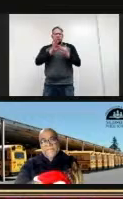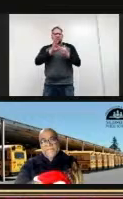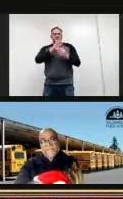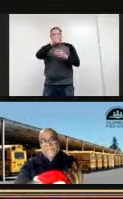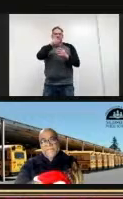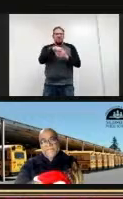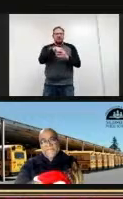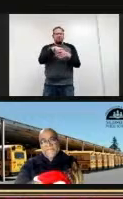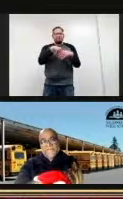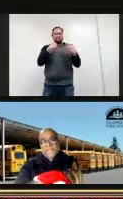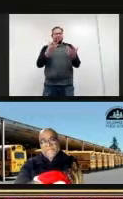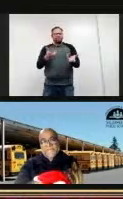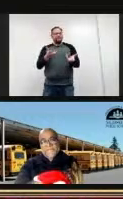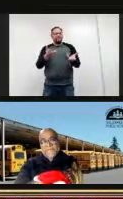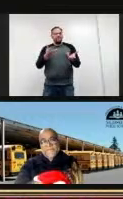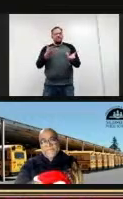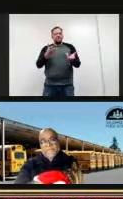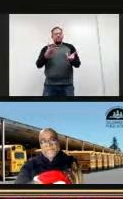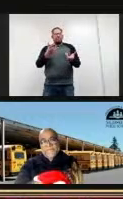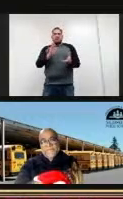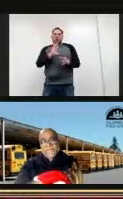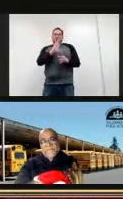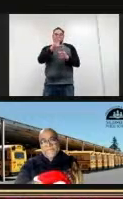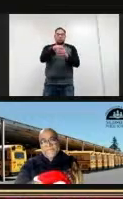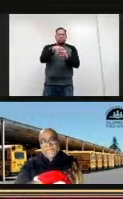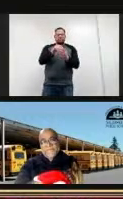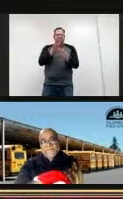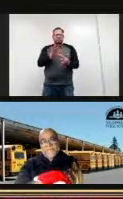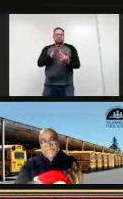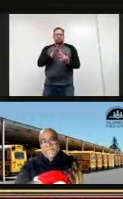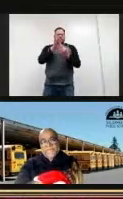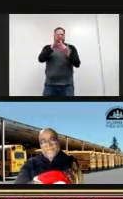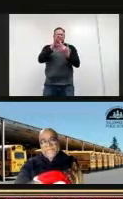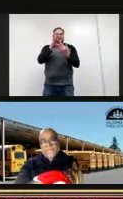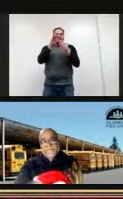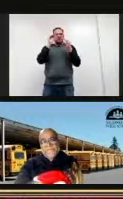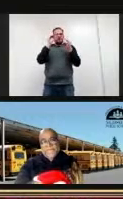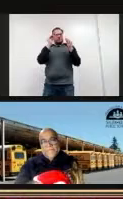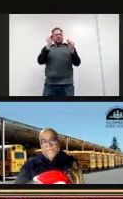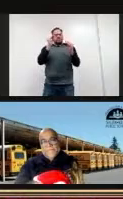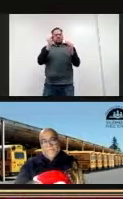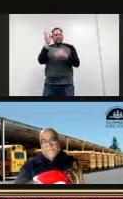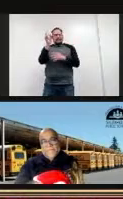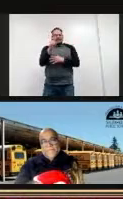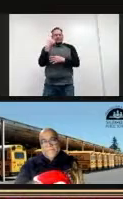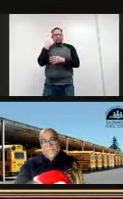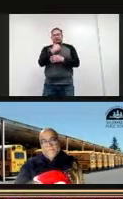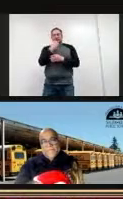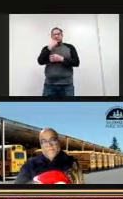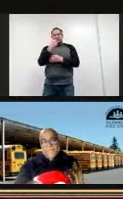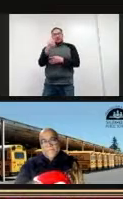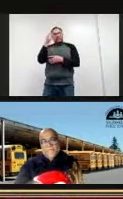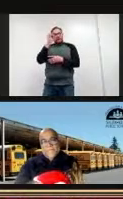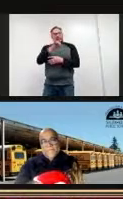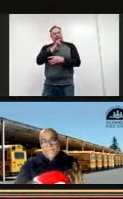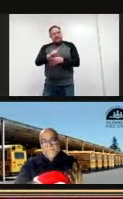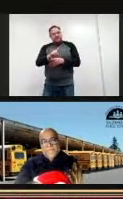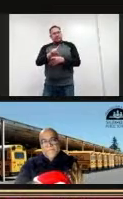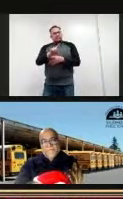just including that, like perhaps inclusive, unique instructional needs. And like, we're already kind of calling out, you know, that it is